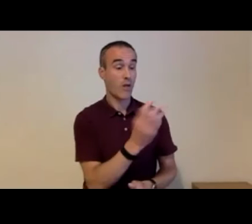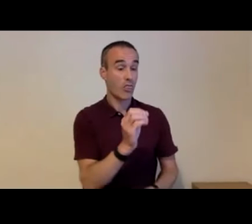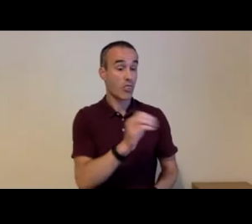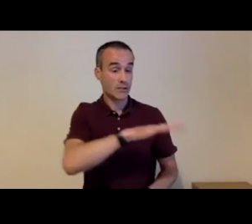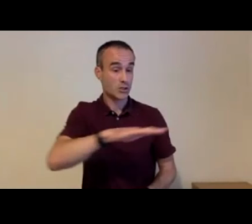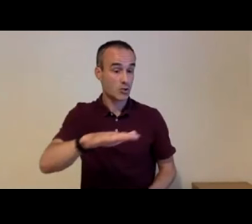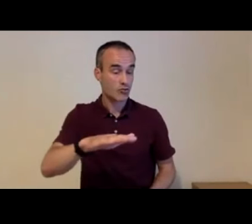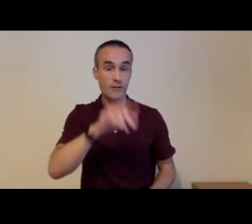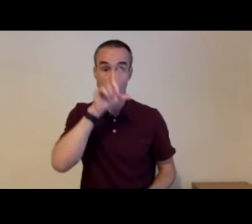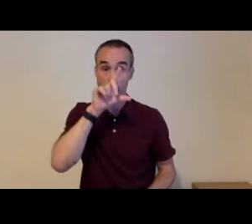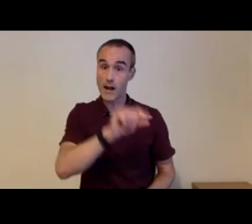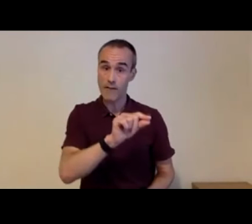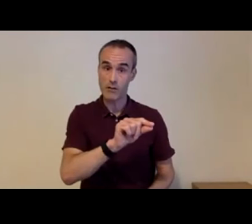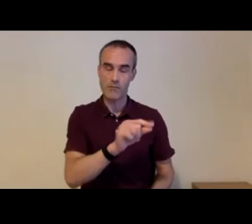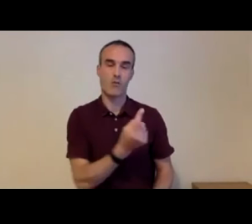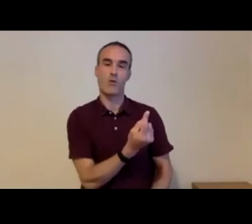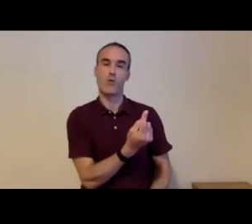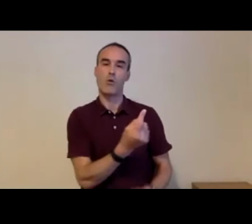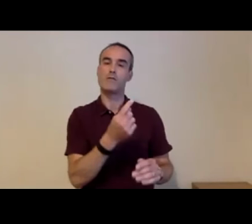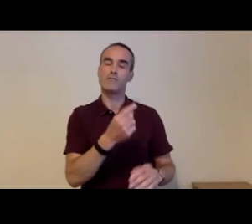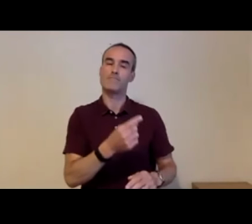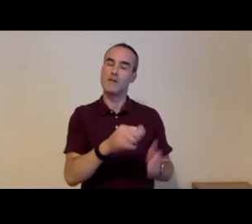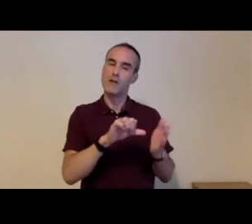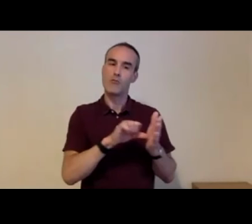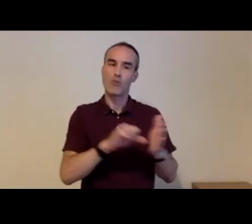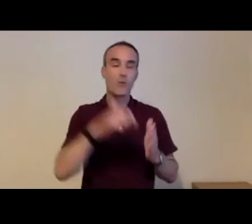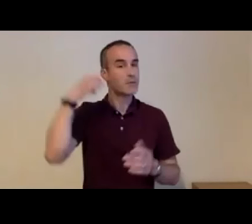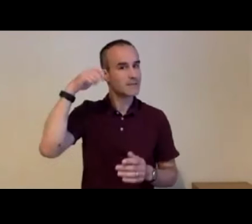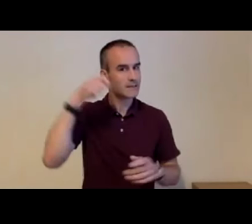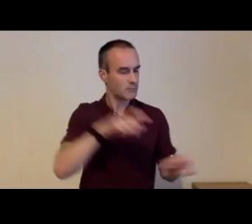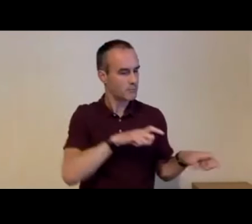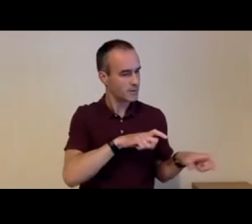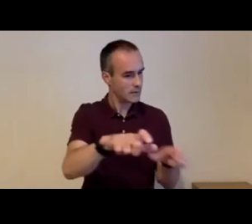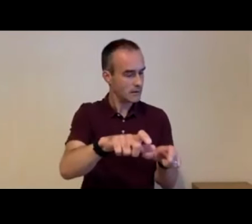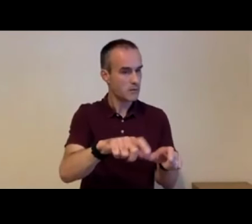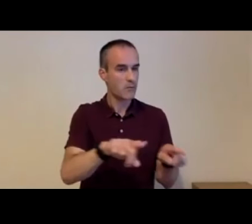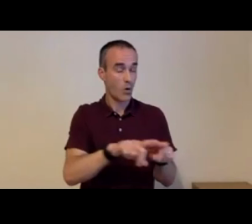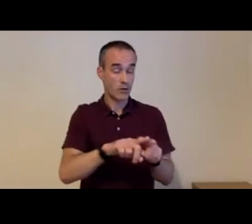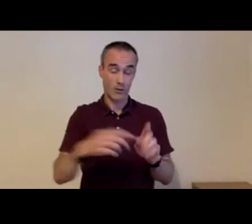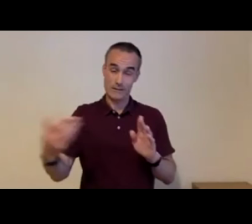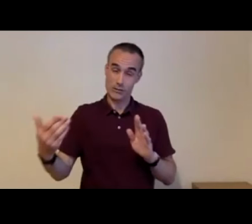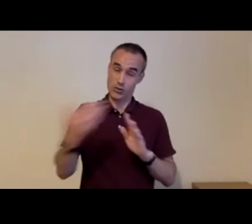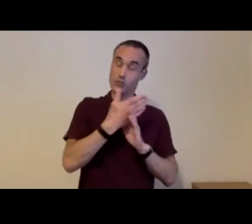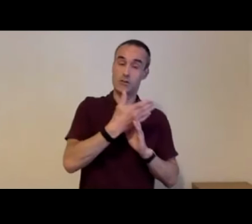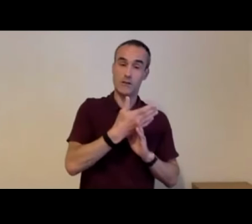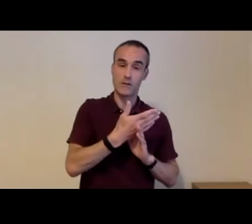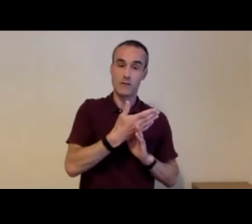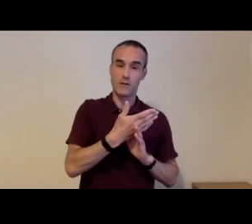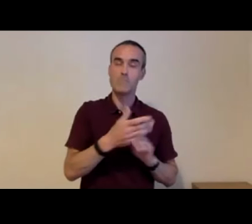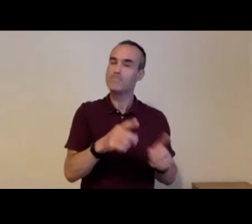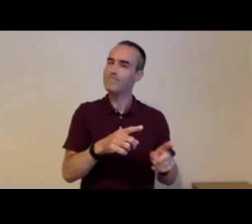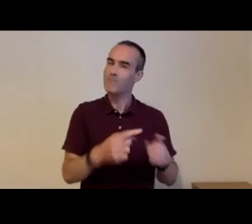11 experiences bothersome tinnitus that's persistent and intrusive. So this is a significant